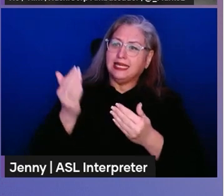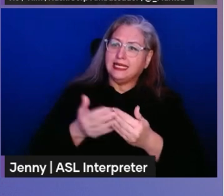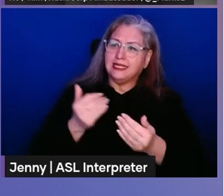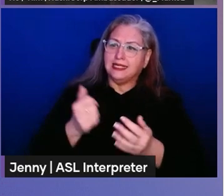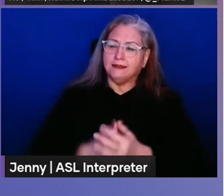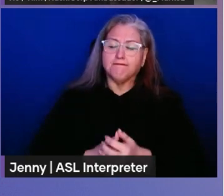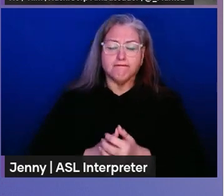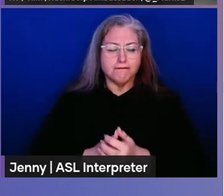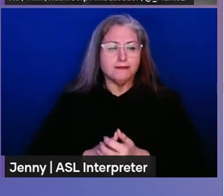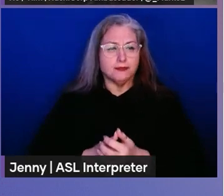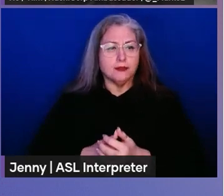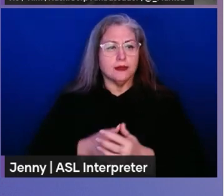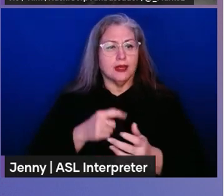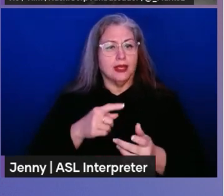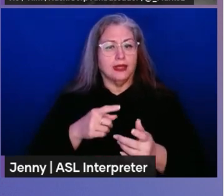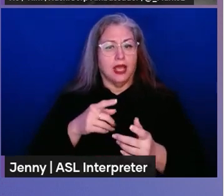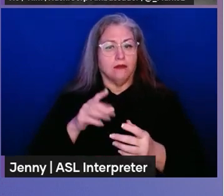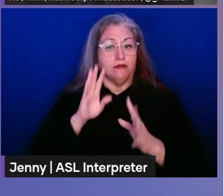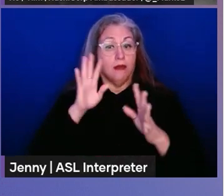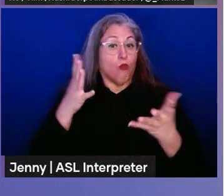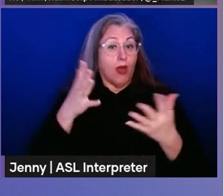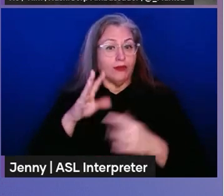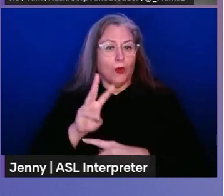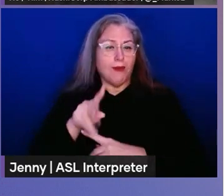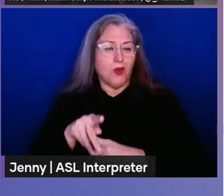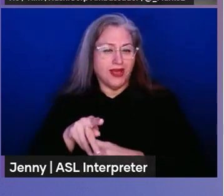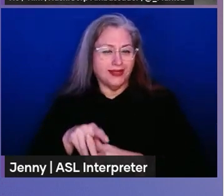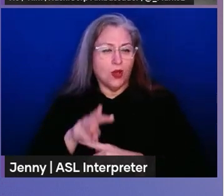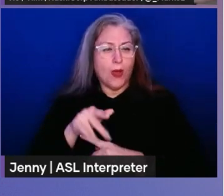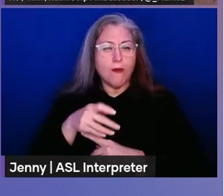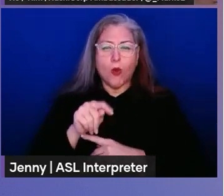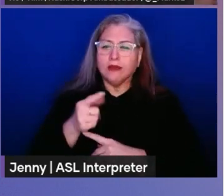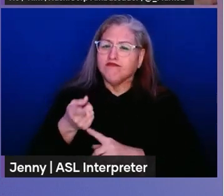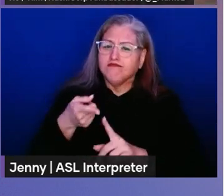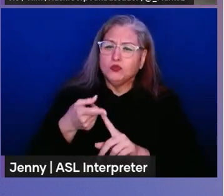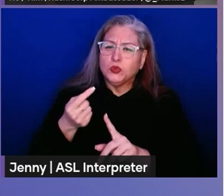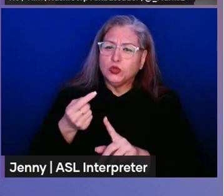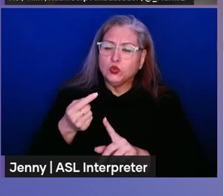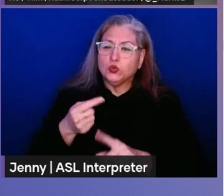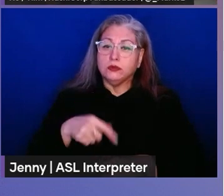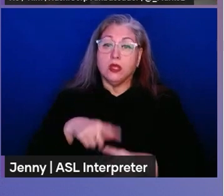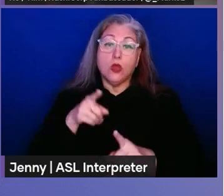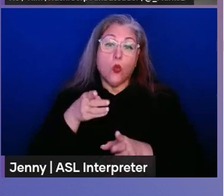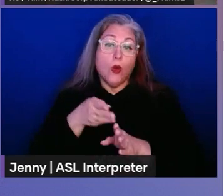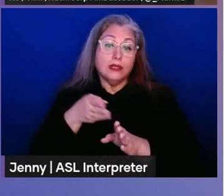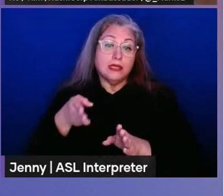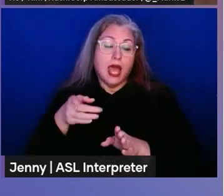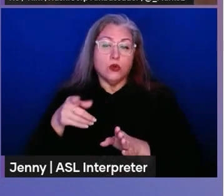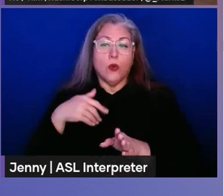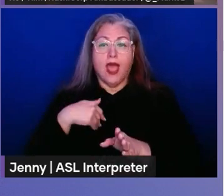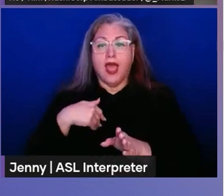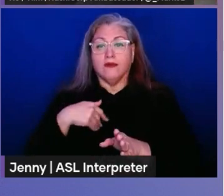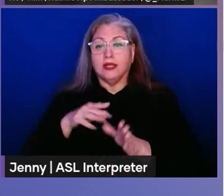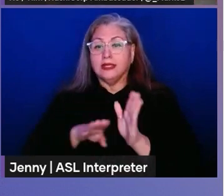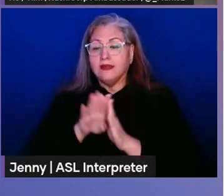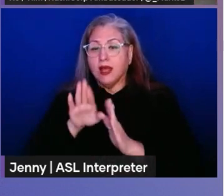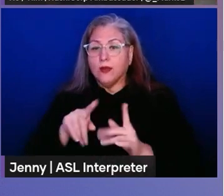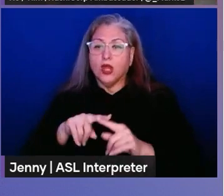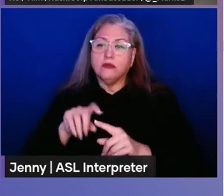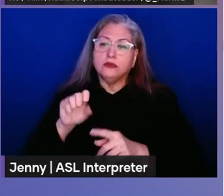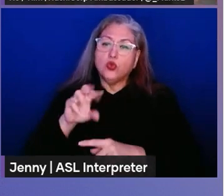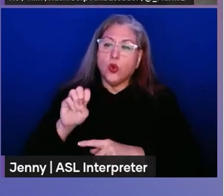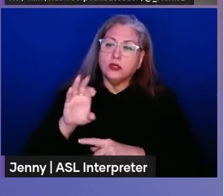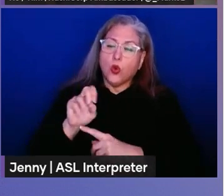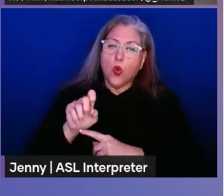they came up with Waypoint. And what Waypoint does is, on one side, you would have developers, the source code, which might not